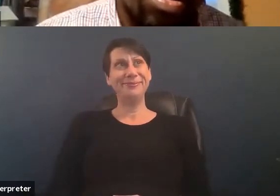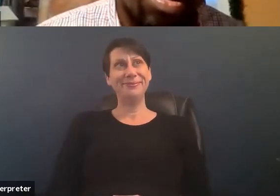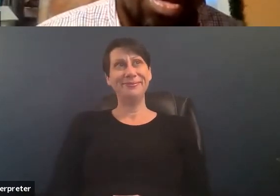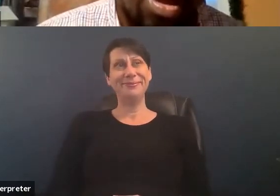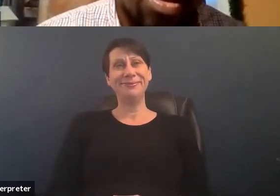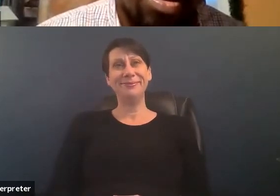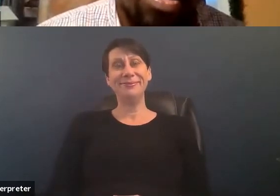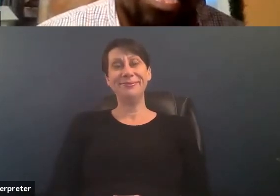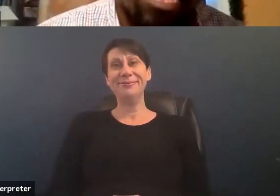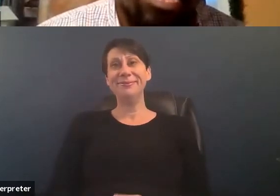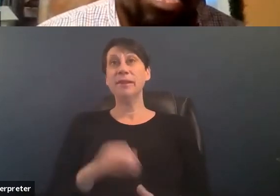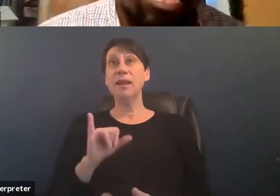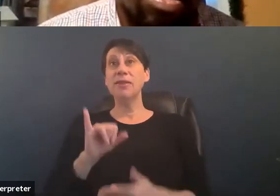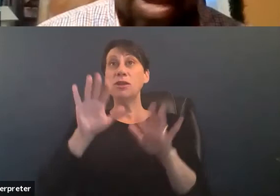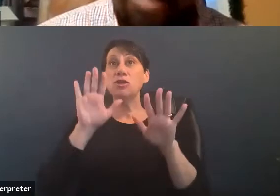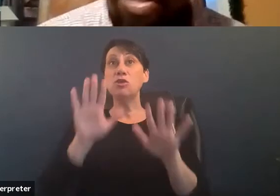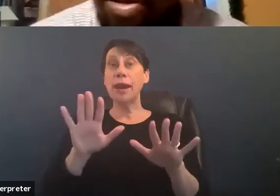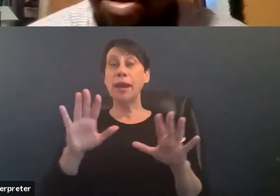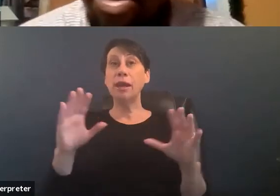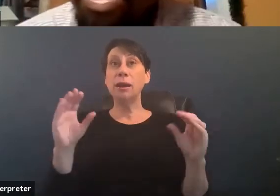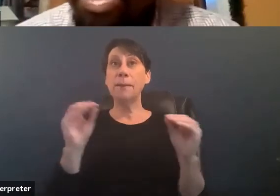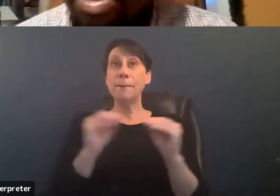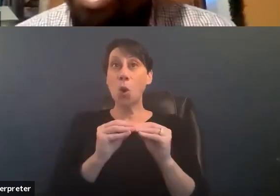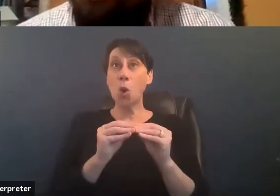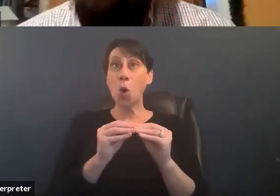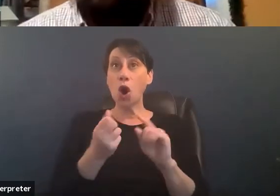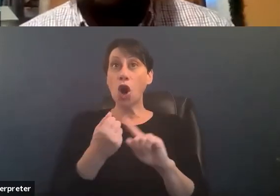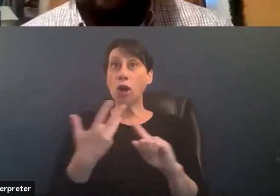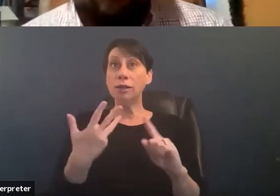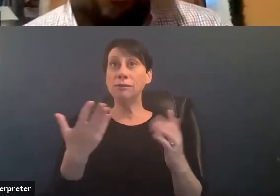This is great. Anybody else? Yeah, I was just gonna